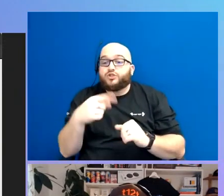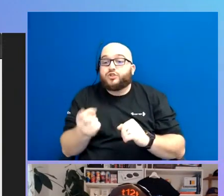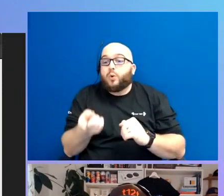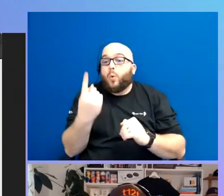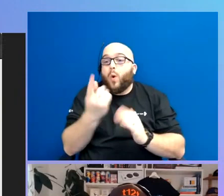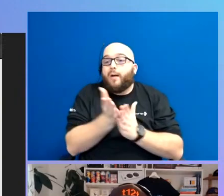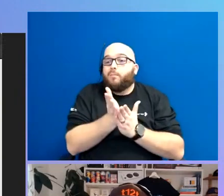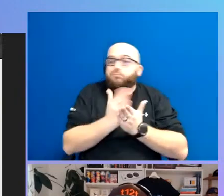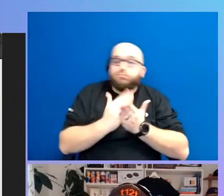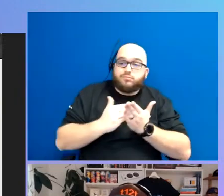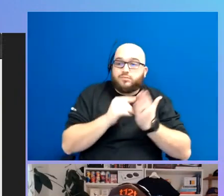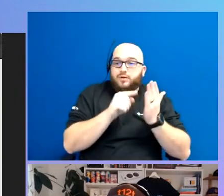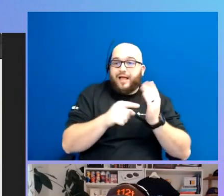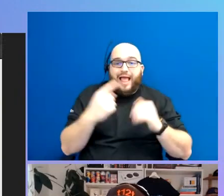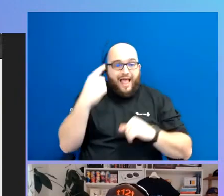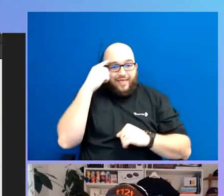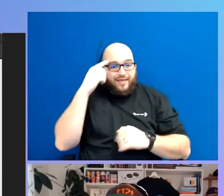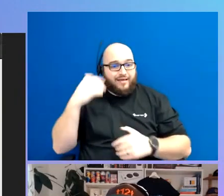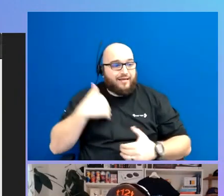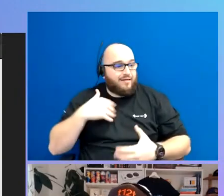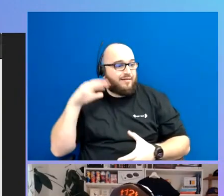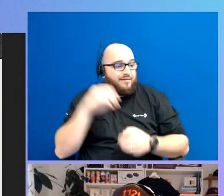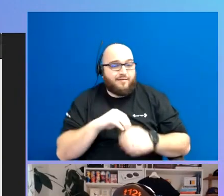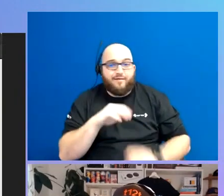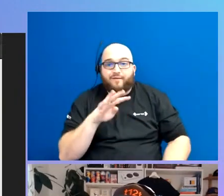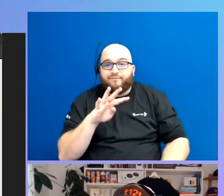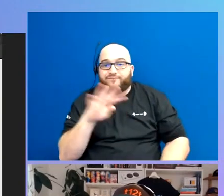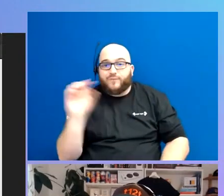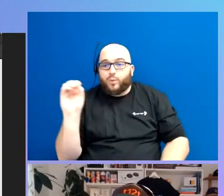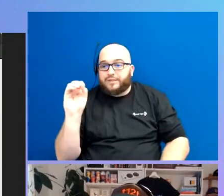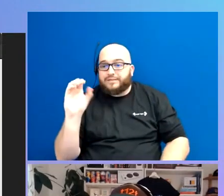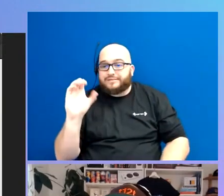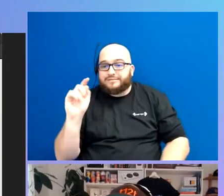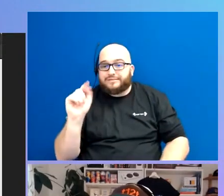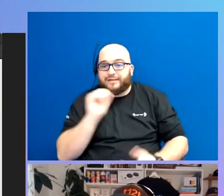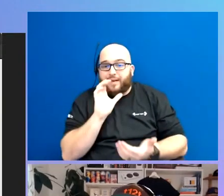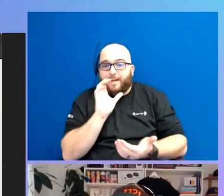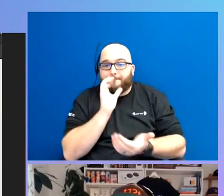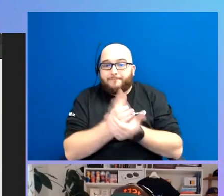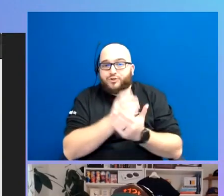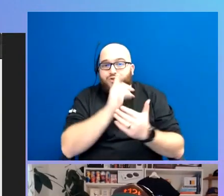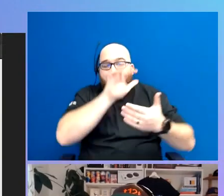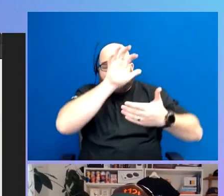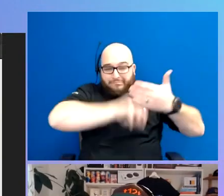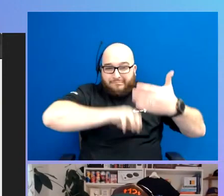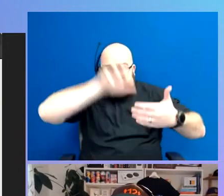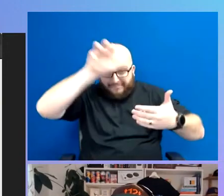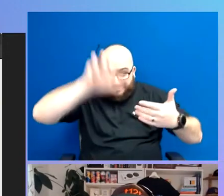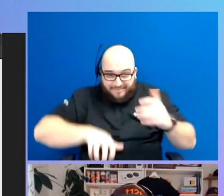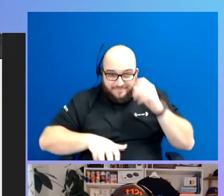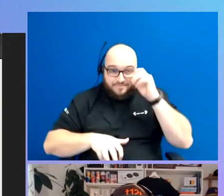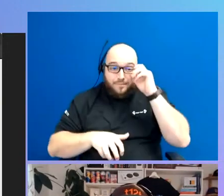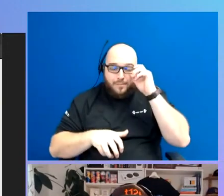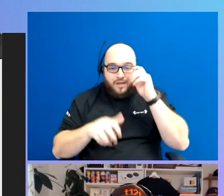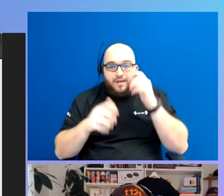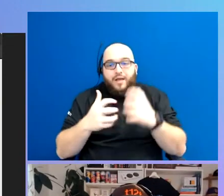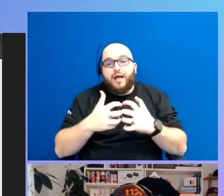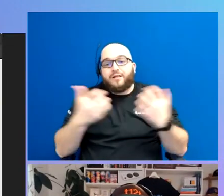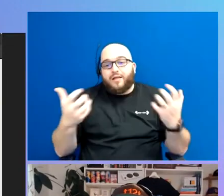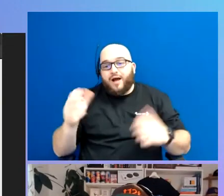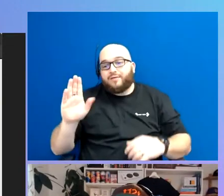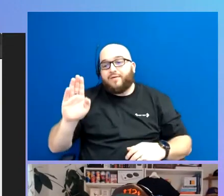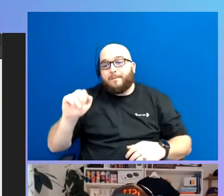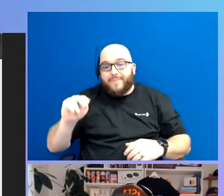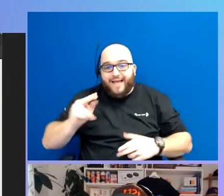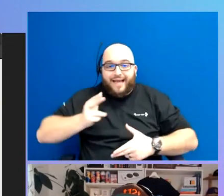think it was like 40 CTAs in this image with image maps. A lot of band names and